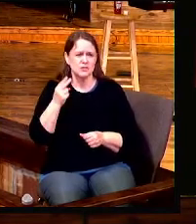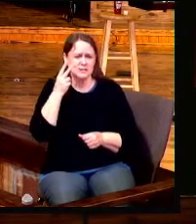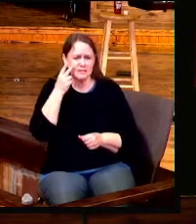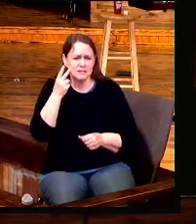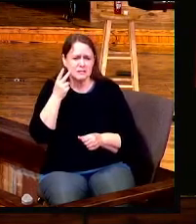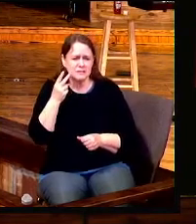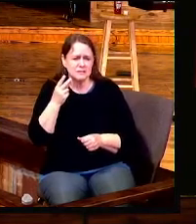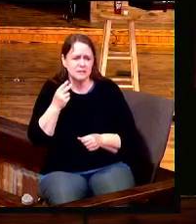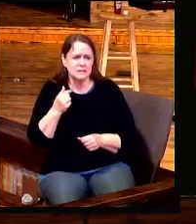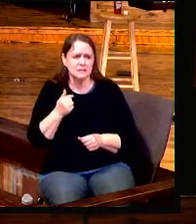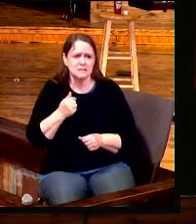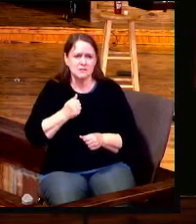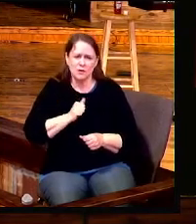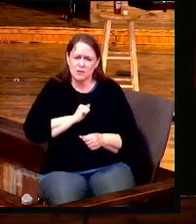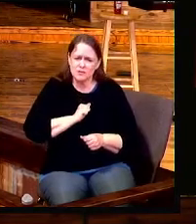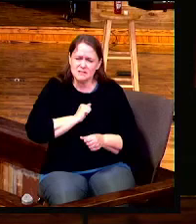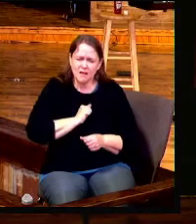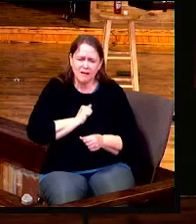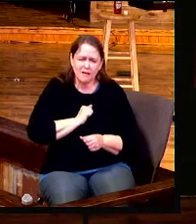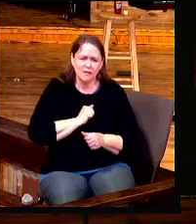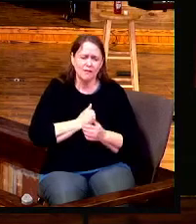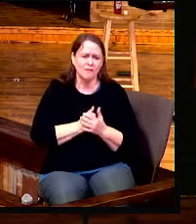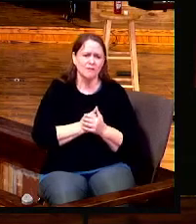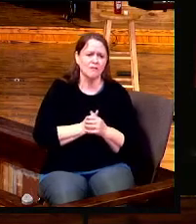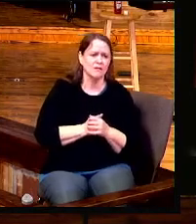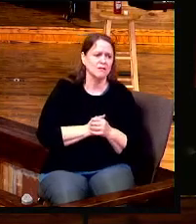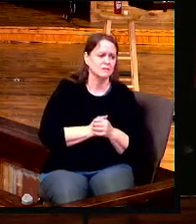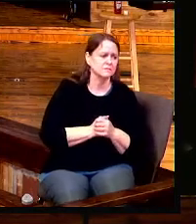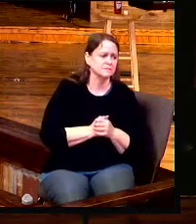Sticks and stones can break bones.